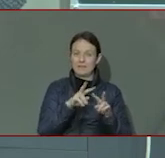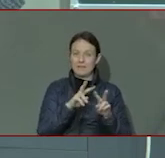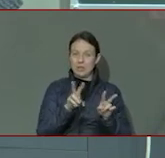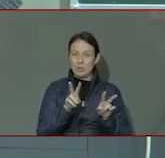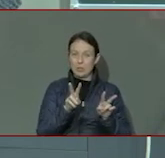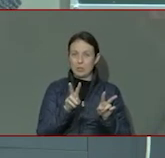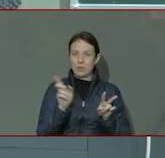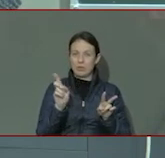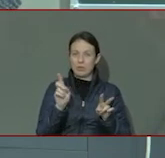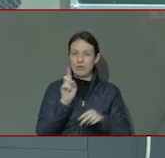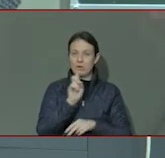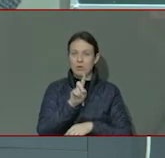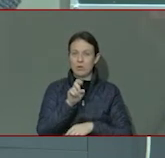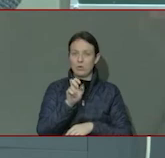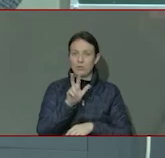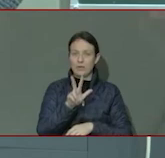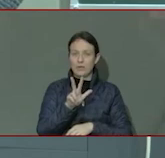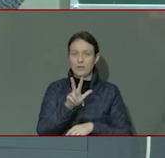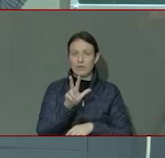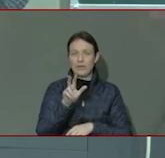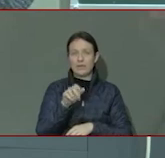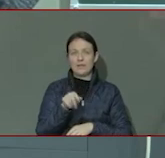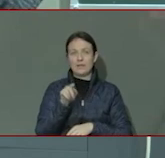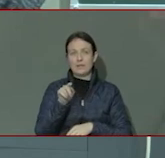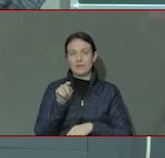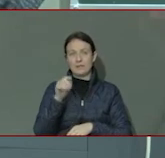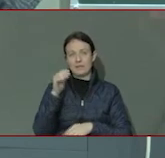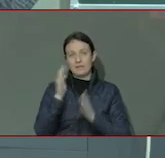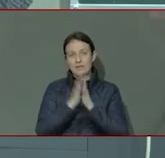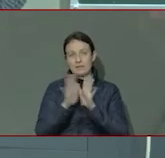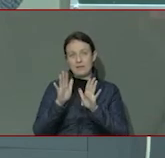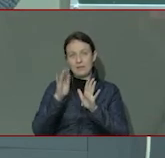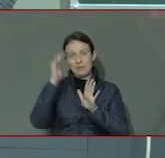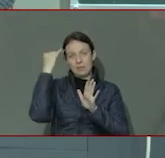reaction is 1,8 times 10 to the power of negative 5. Now,